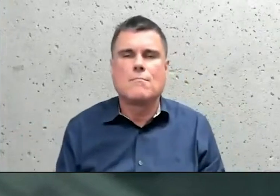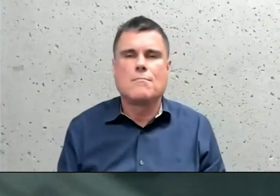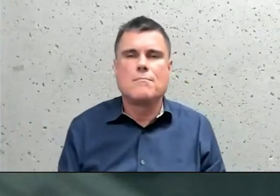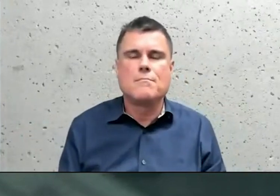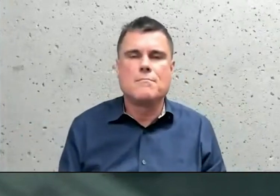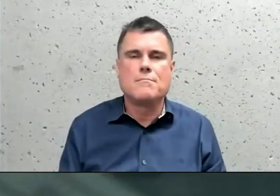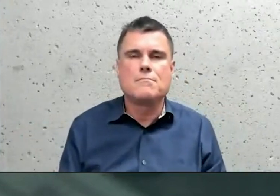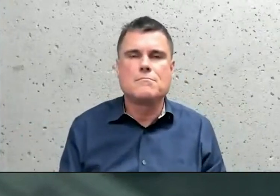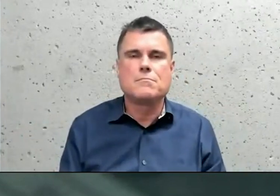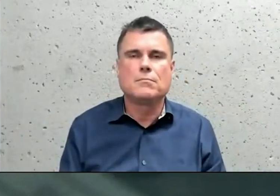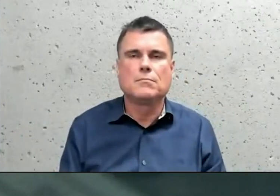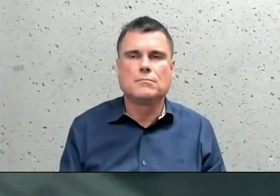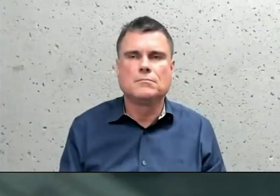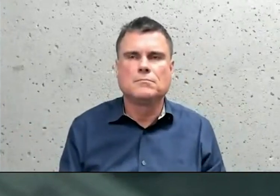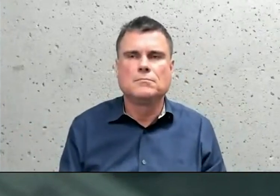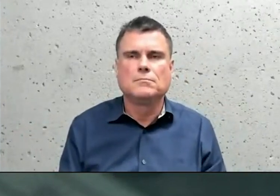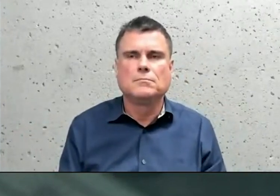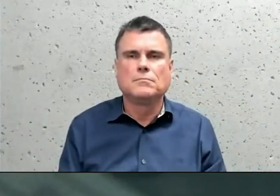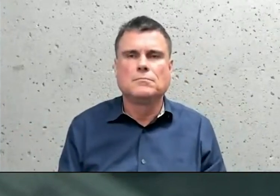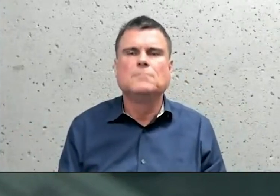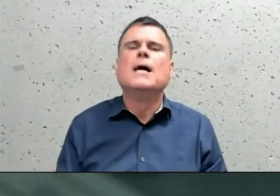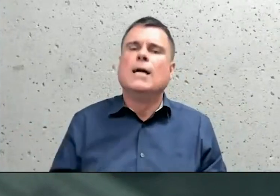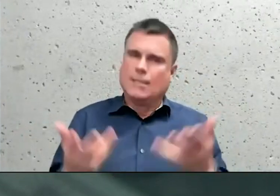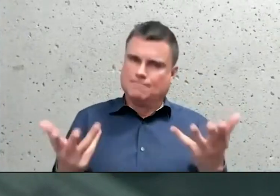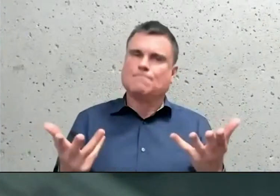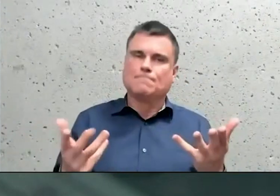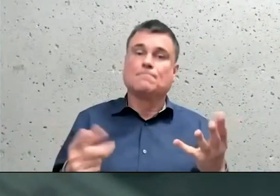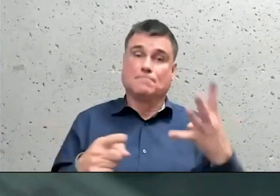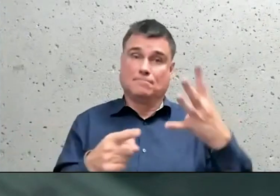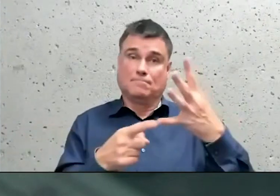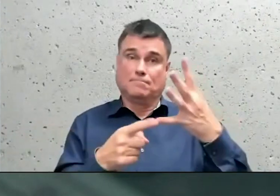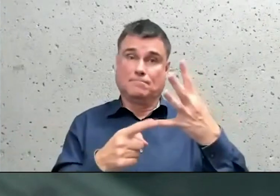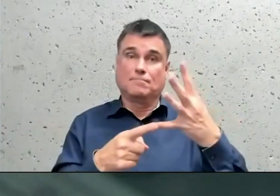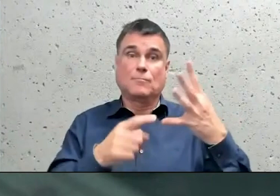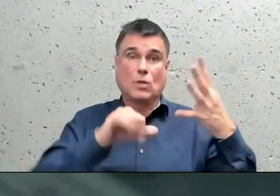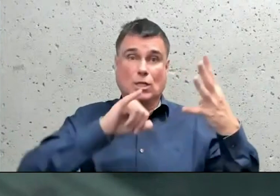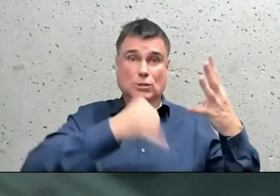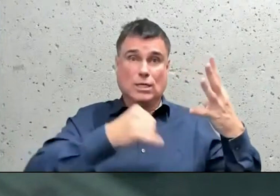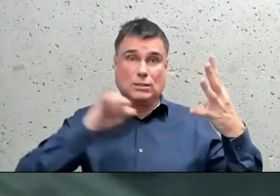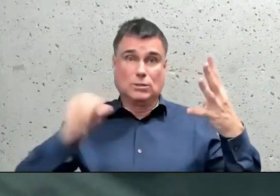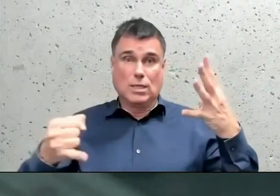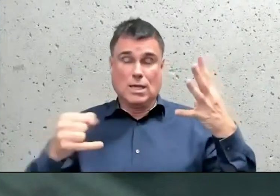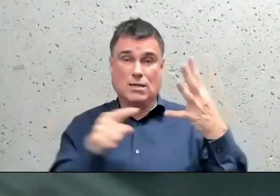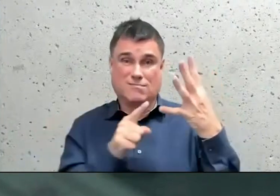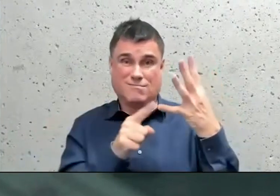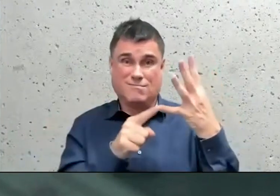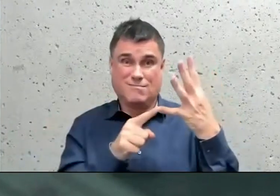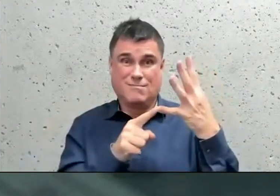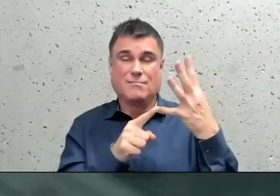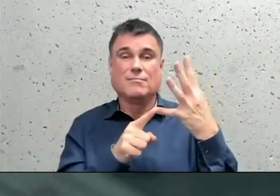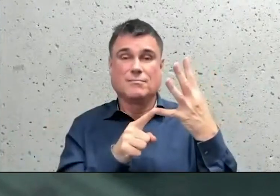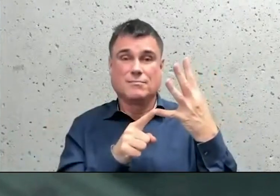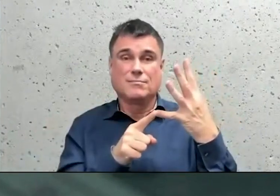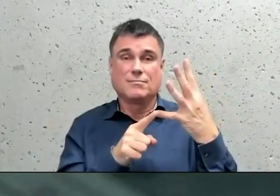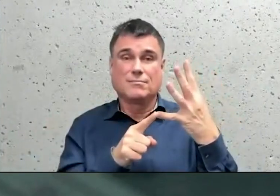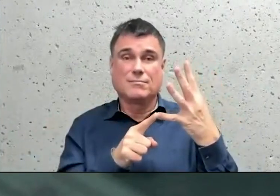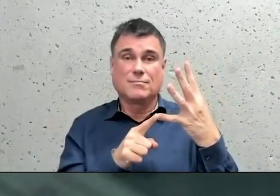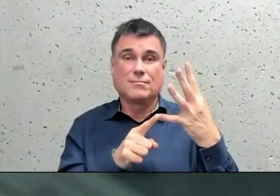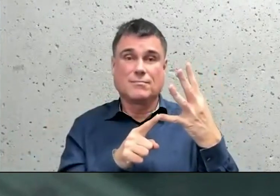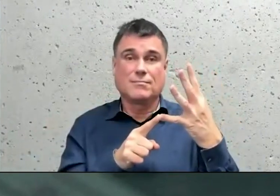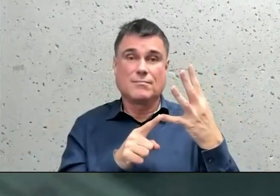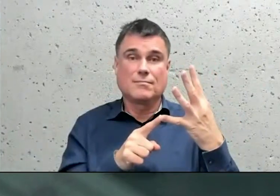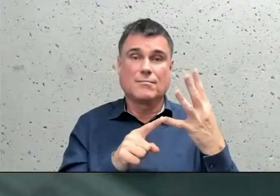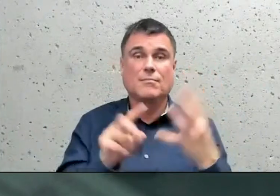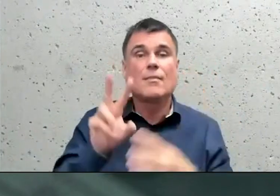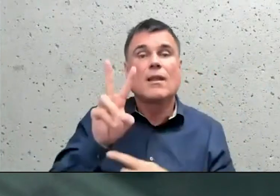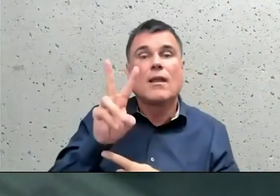Janssen, is their vaccine arm. Vaccine is a viral vector vaccine, so it's the same class or type of